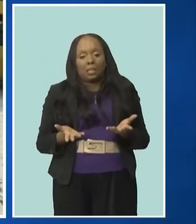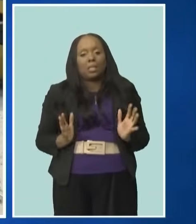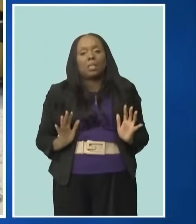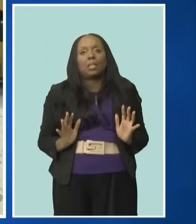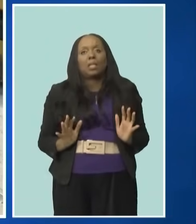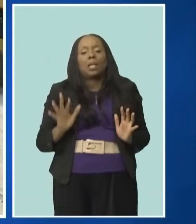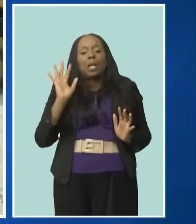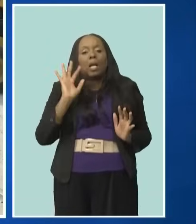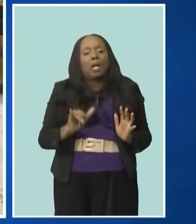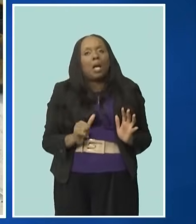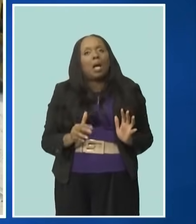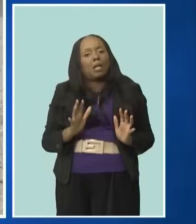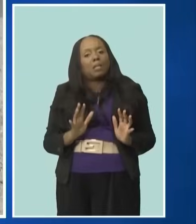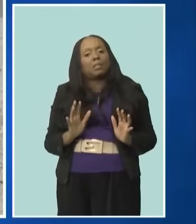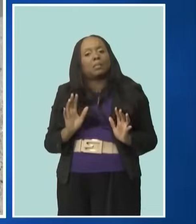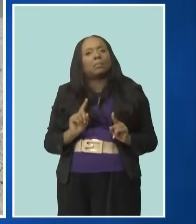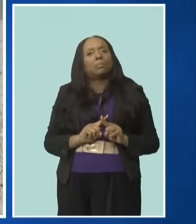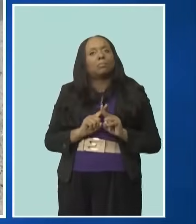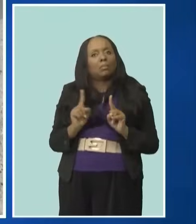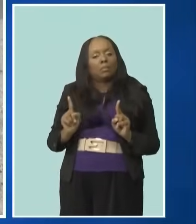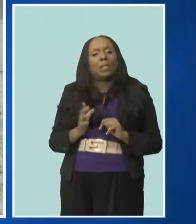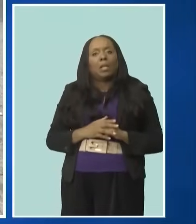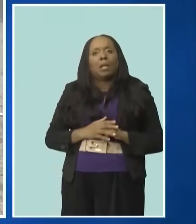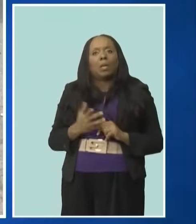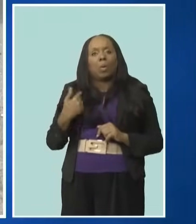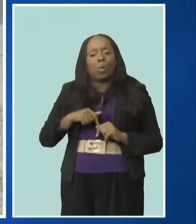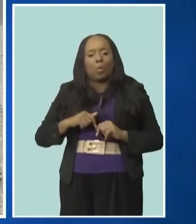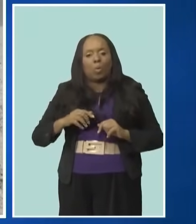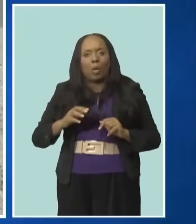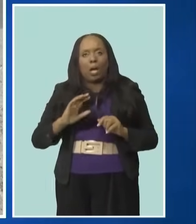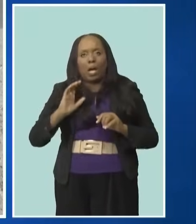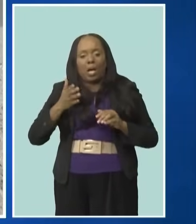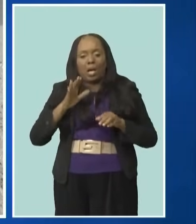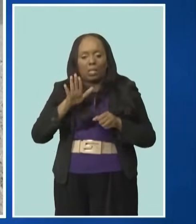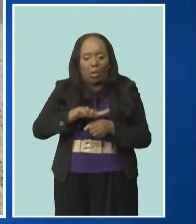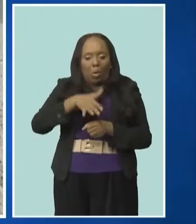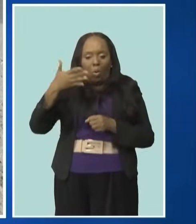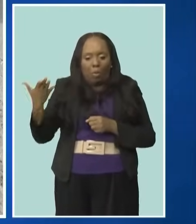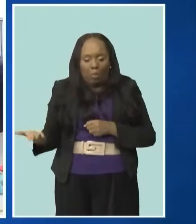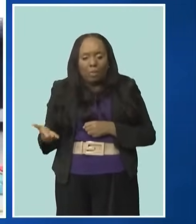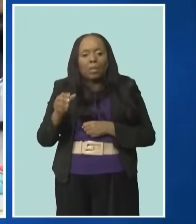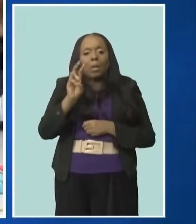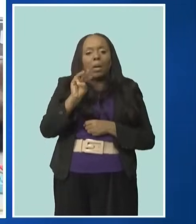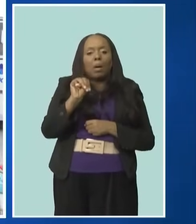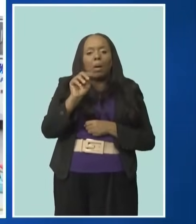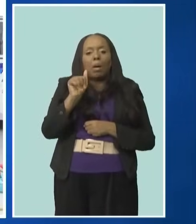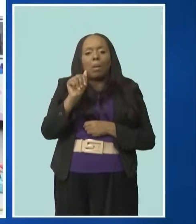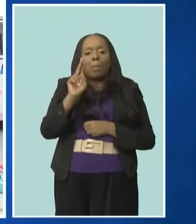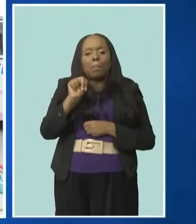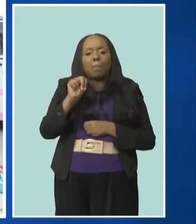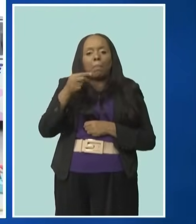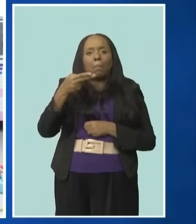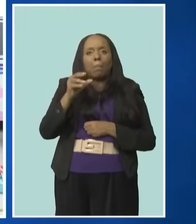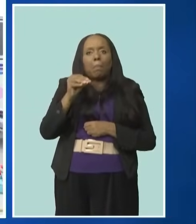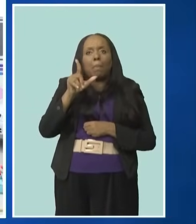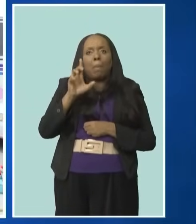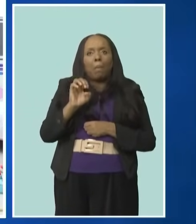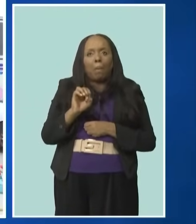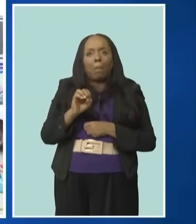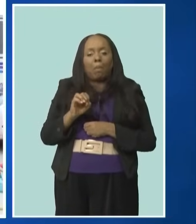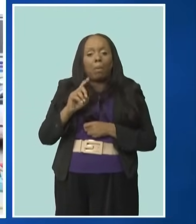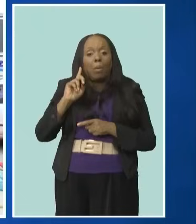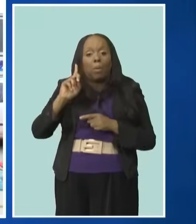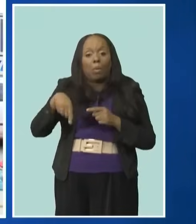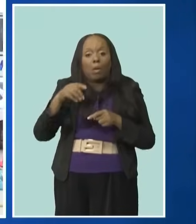than the southern side was. We have also opened up manholes in the actual parking lot going north. When we opened